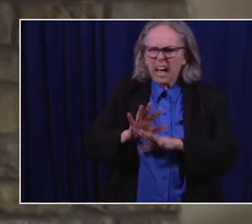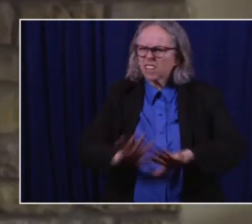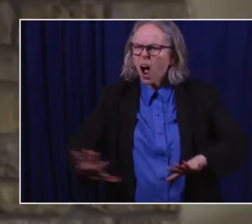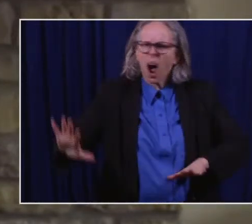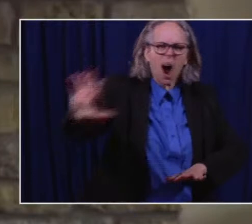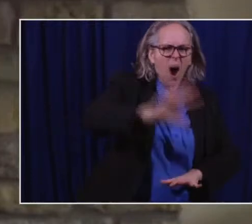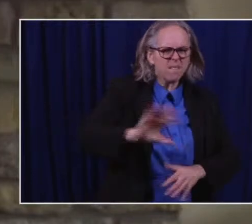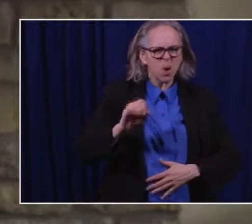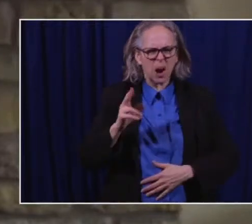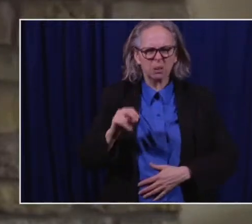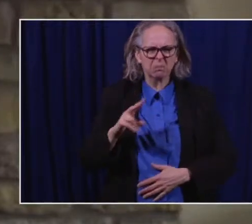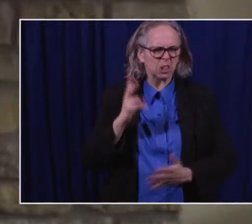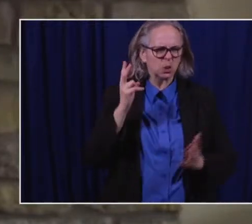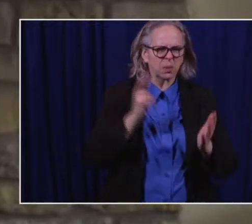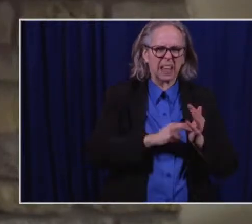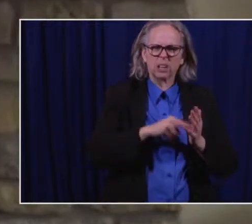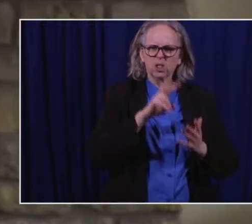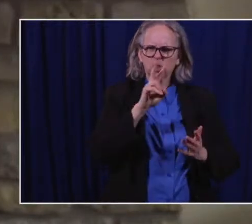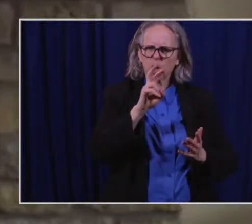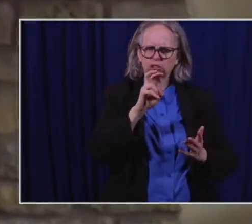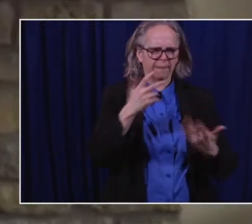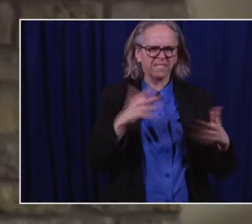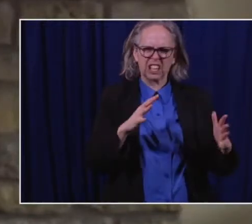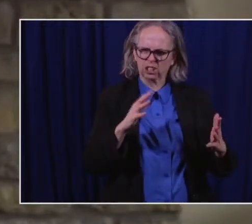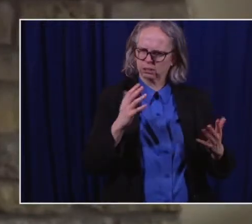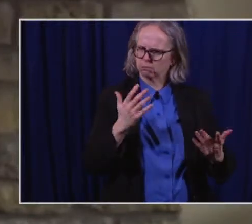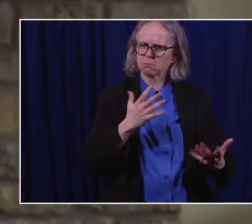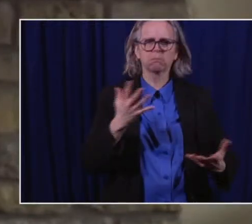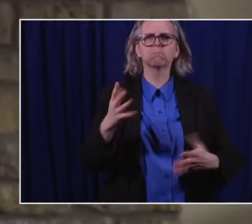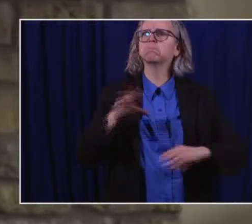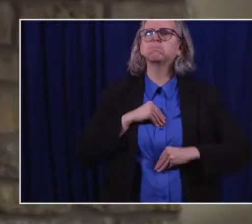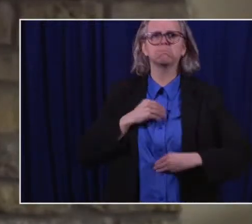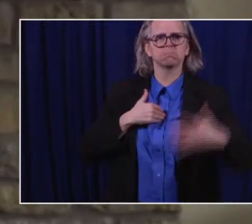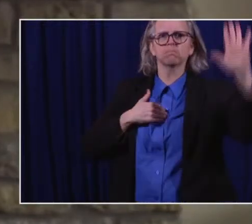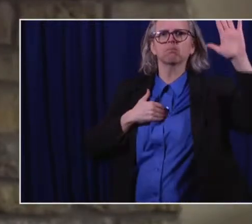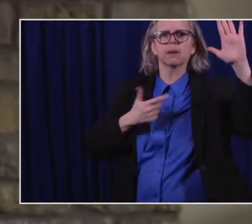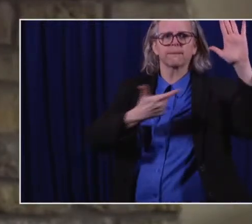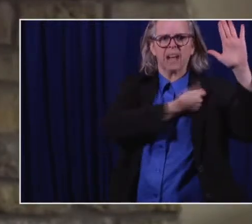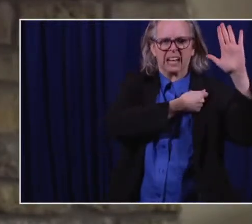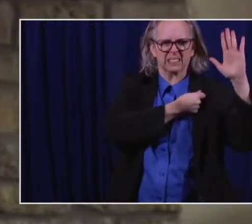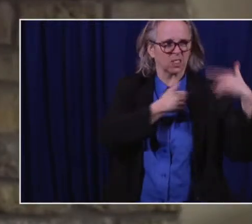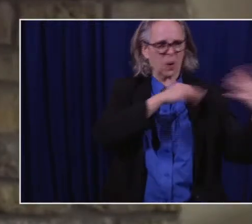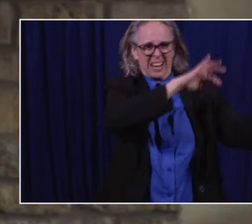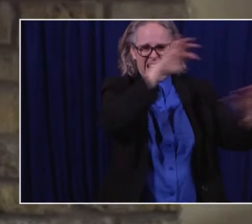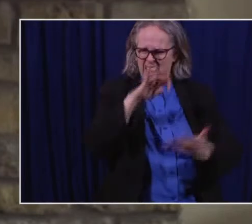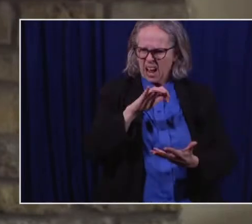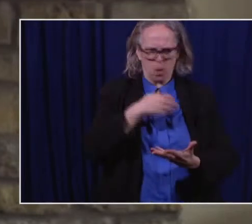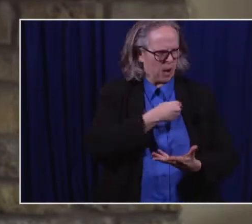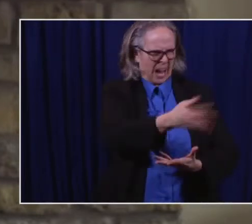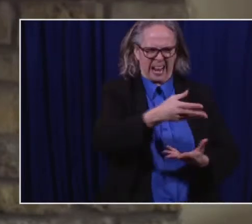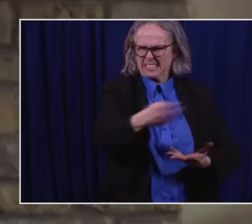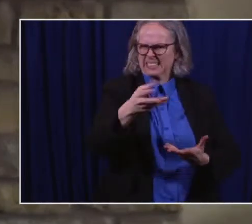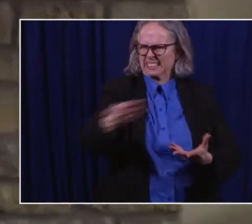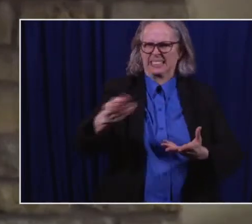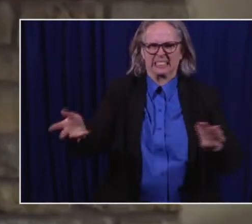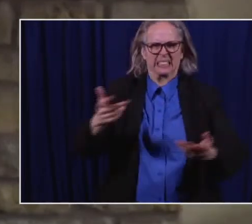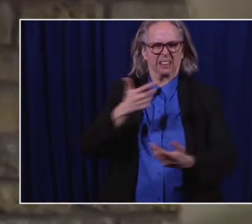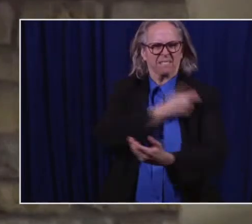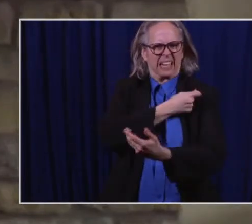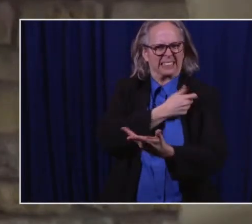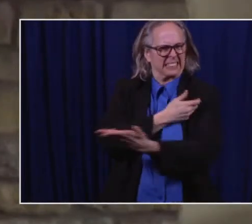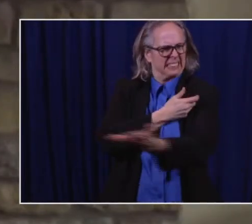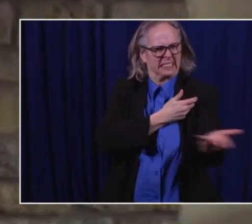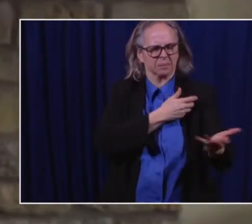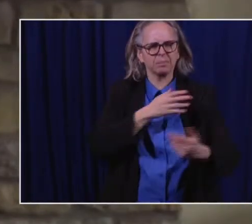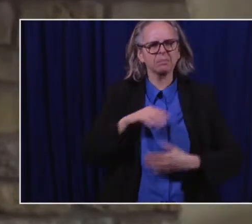already signed up who said we will give out vaccine if you have it for us. We also, at that point, would go to